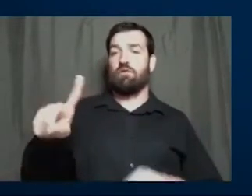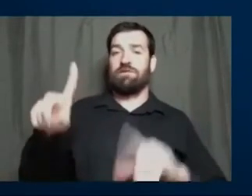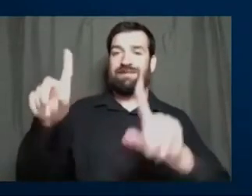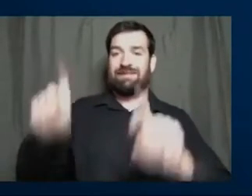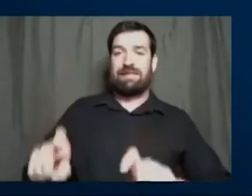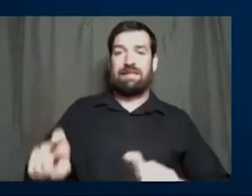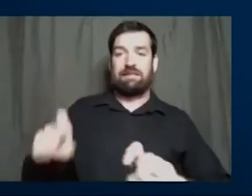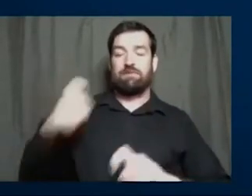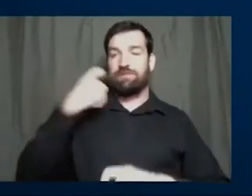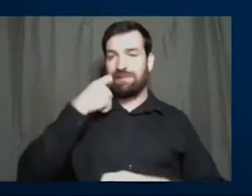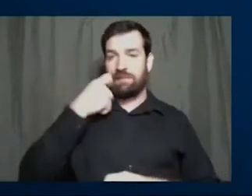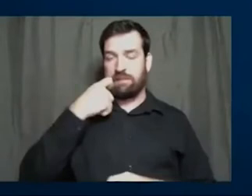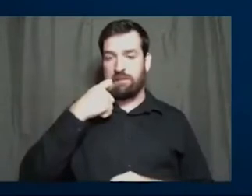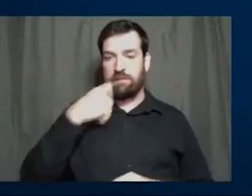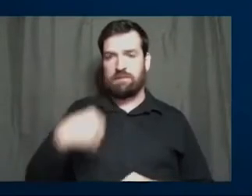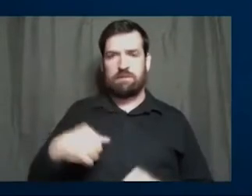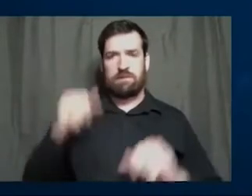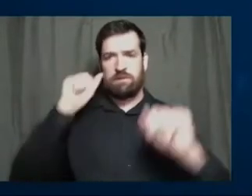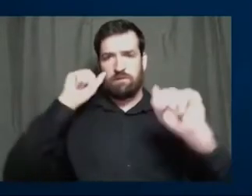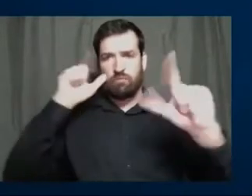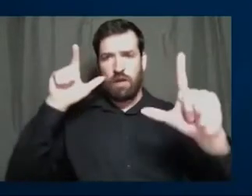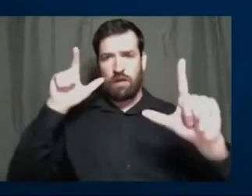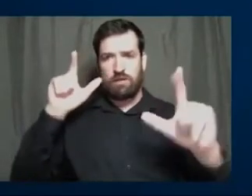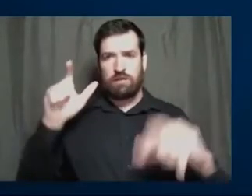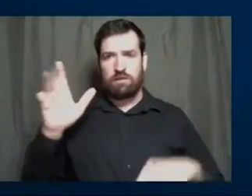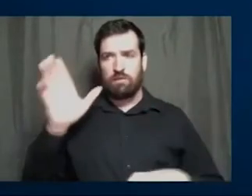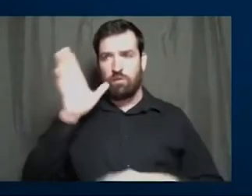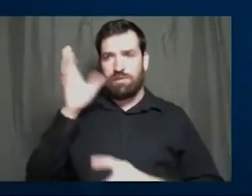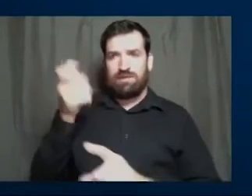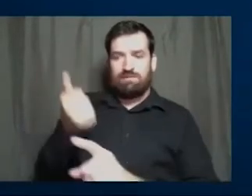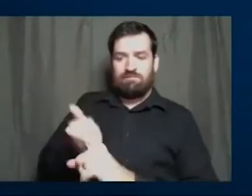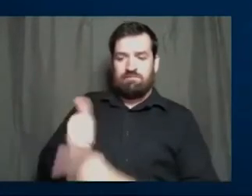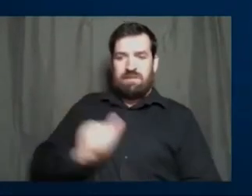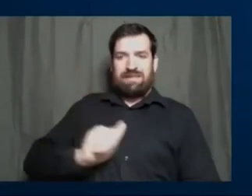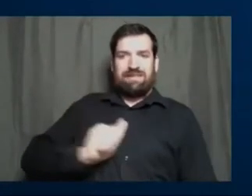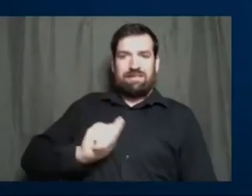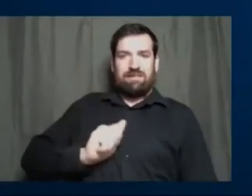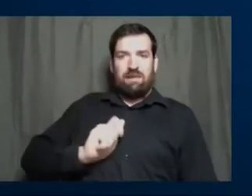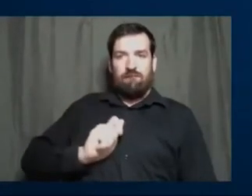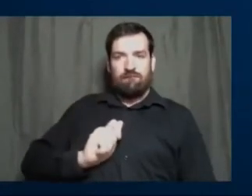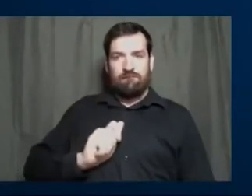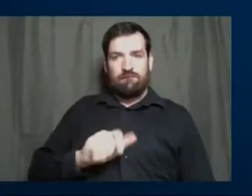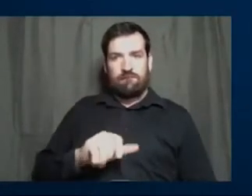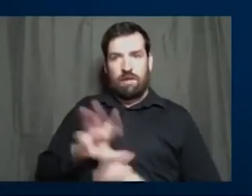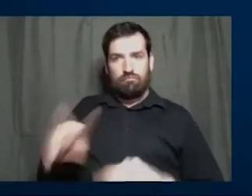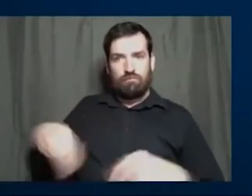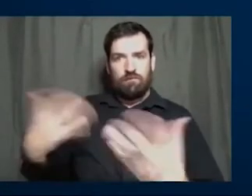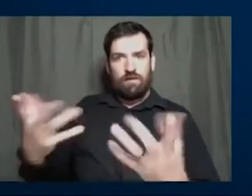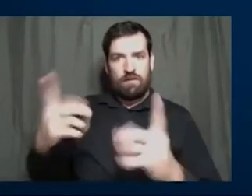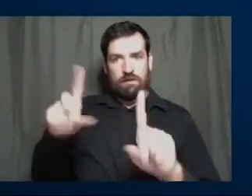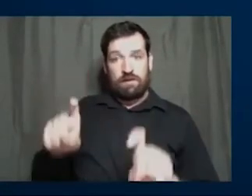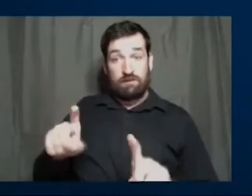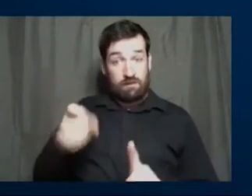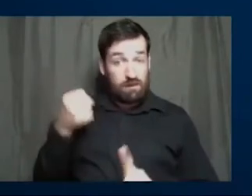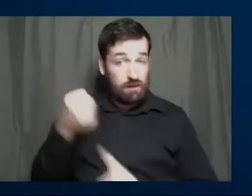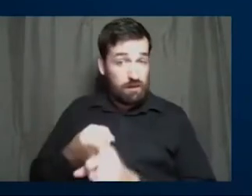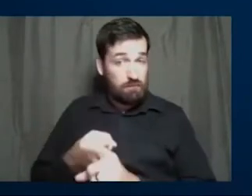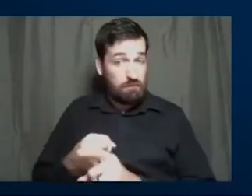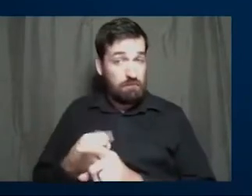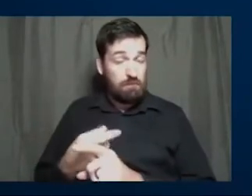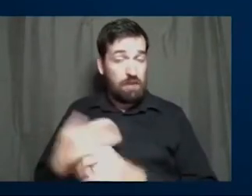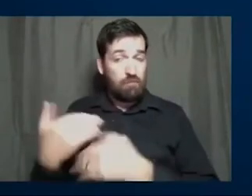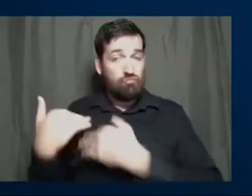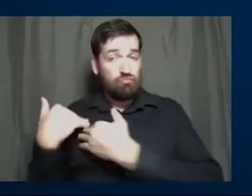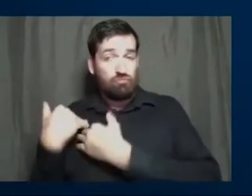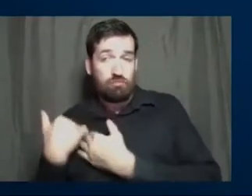I was surprised to learn it would be self-administered. Does that impact the reliability of the results versus being administered by a